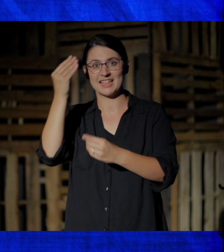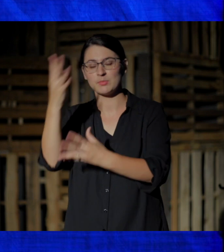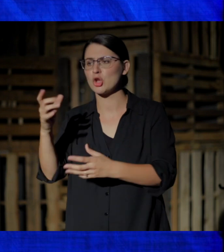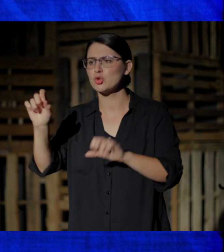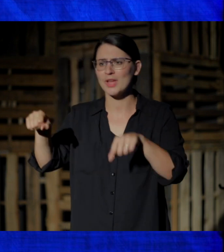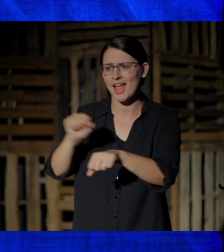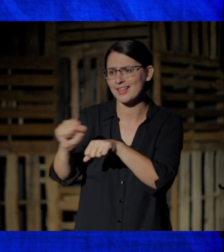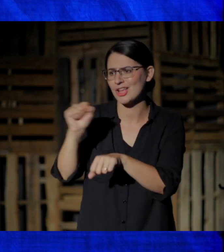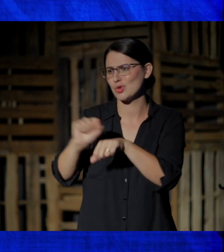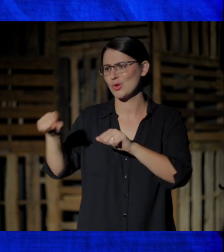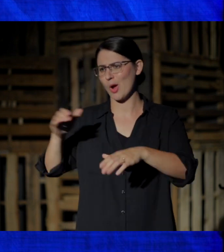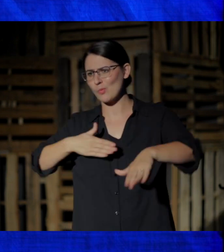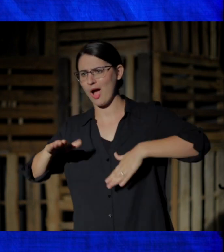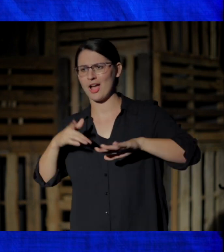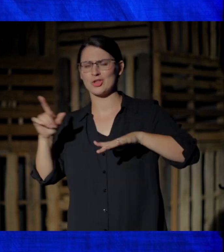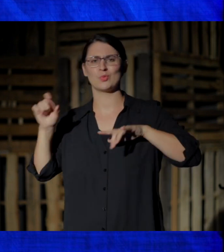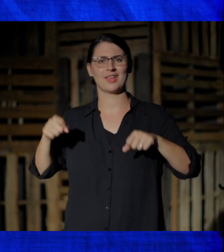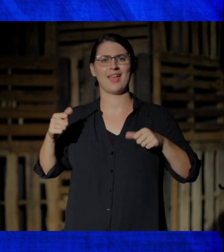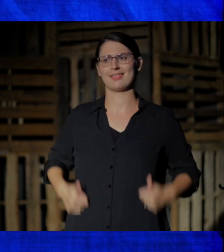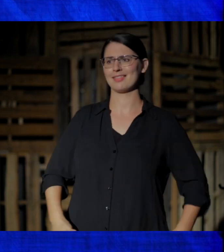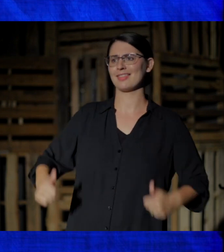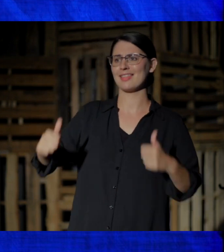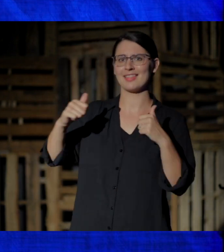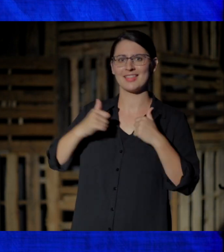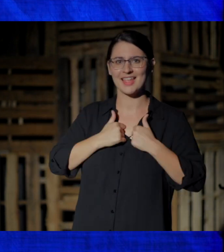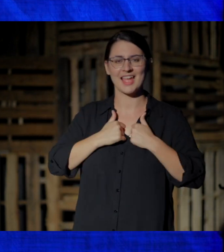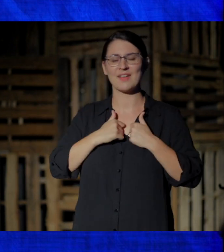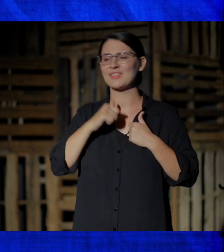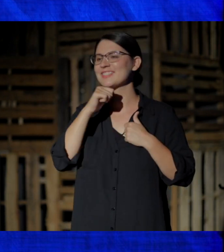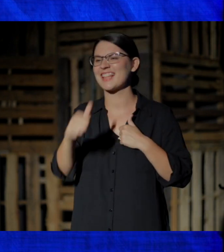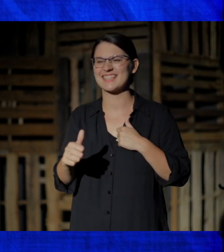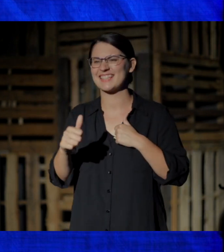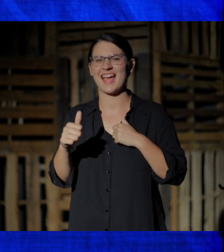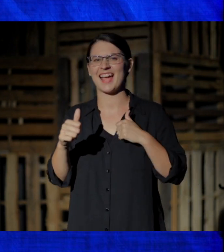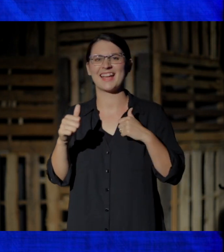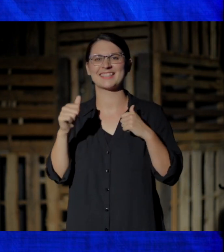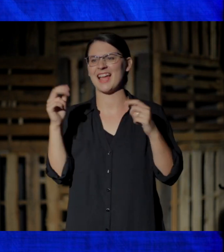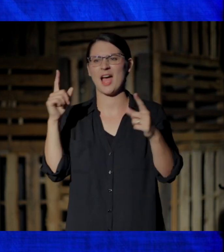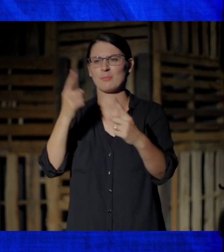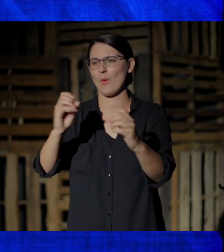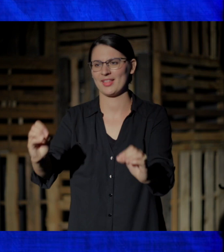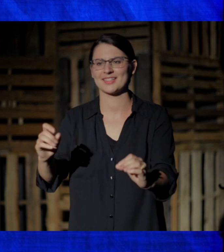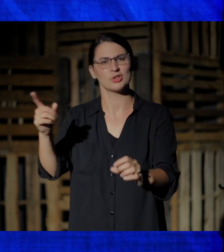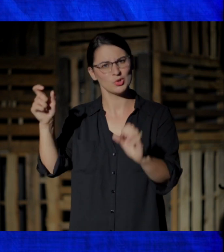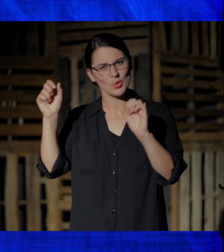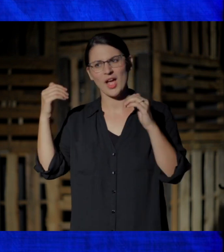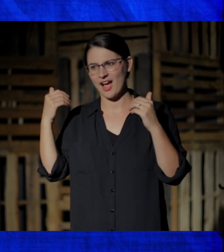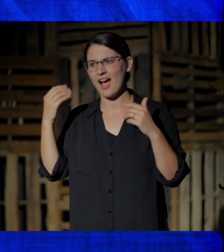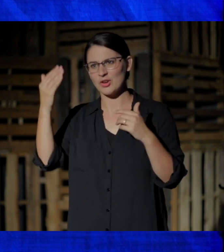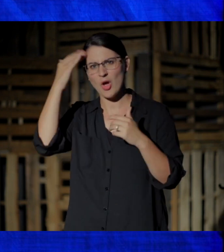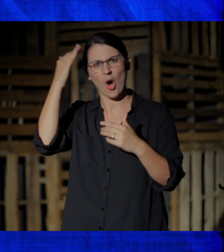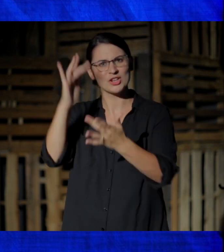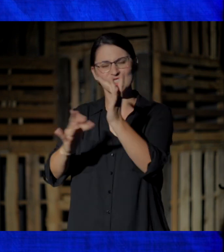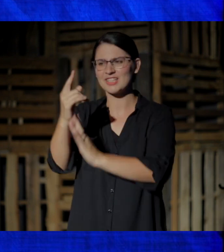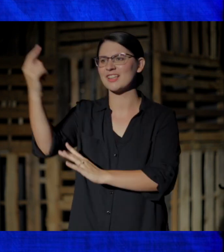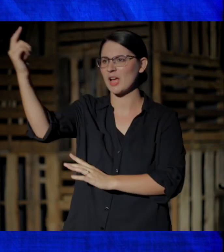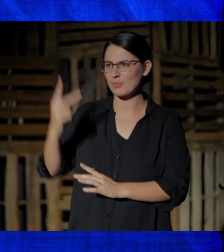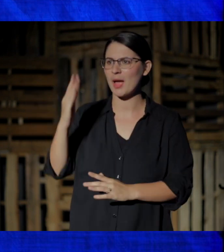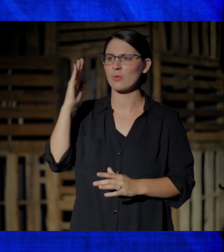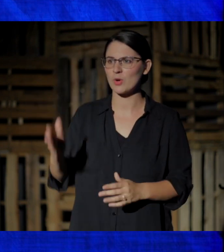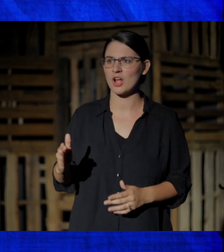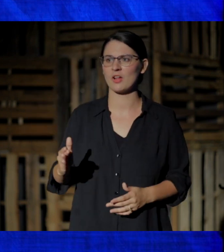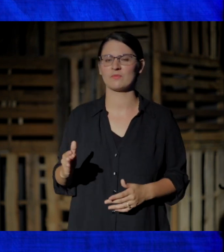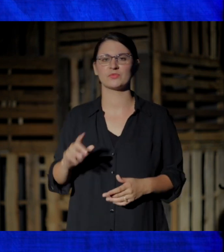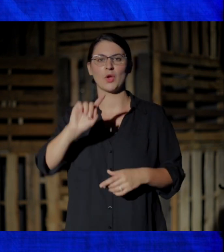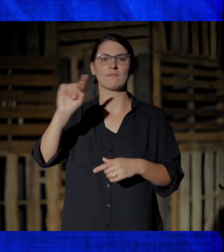and know it's not in vain because He's coming back. The resurrection, 1 Corinthians 15, it is promised, it is real, we have a hope. And so in